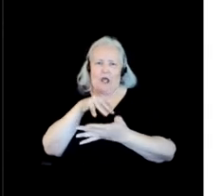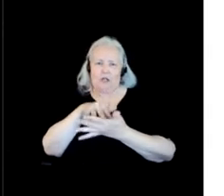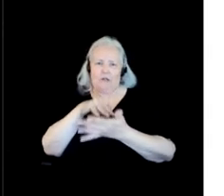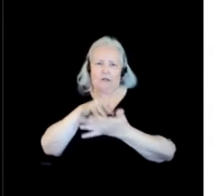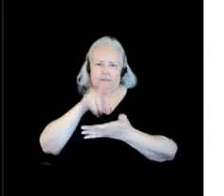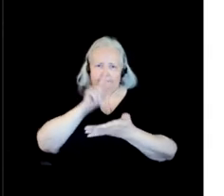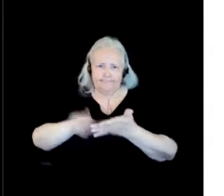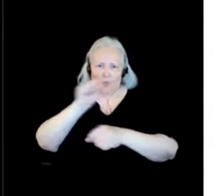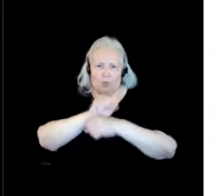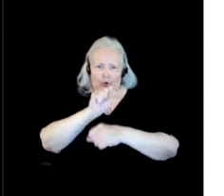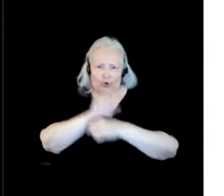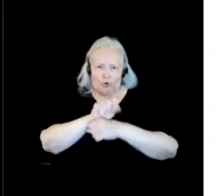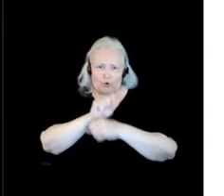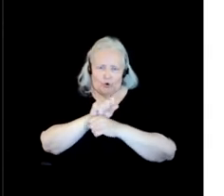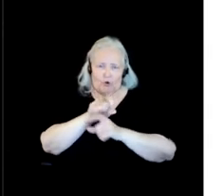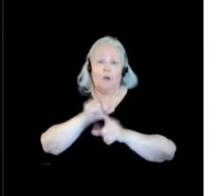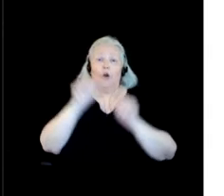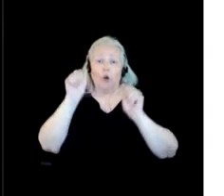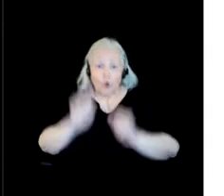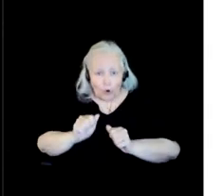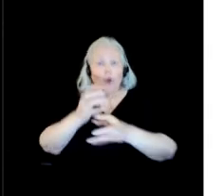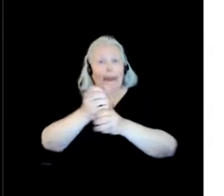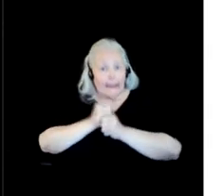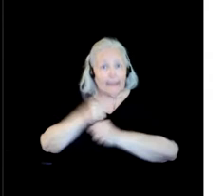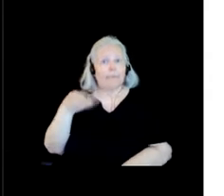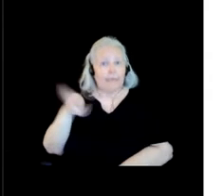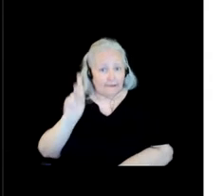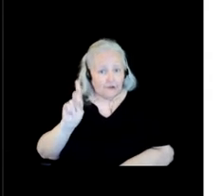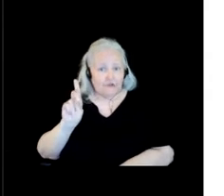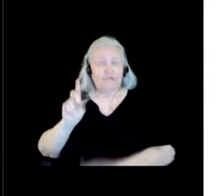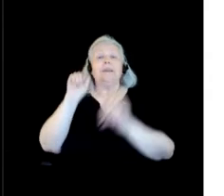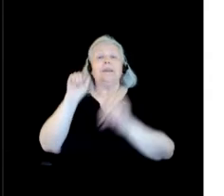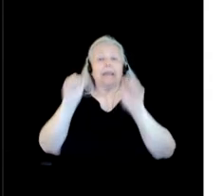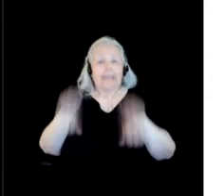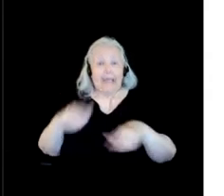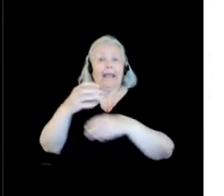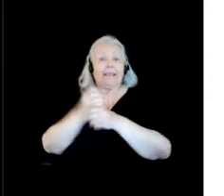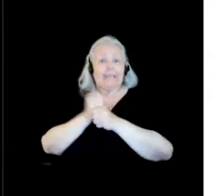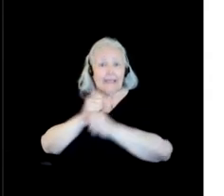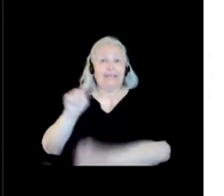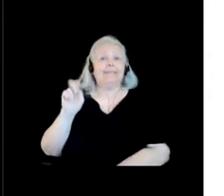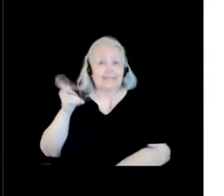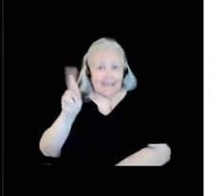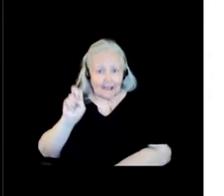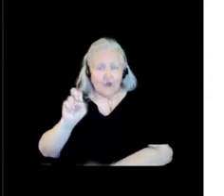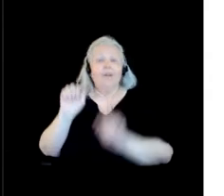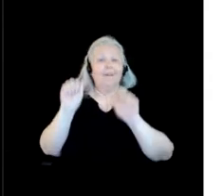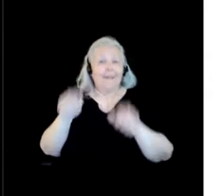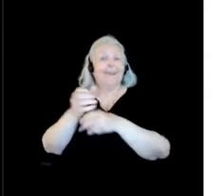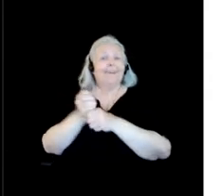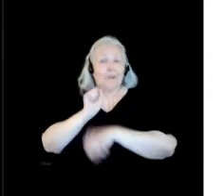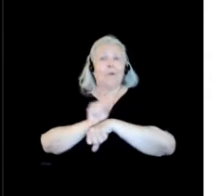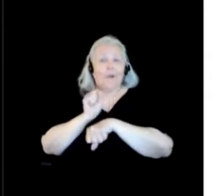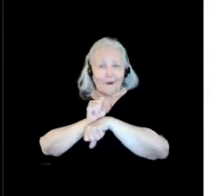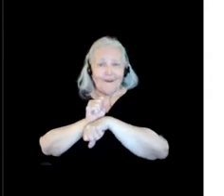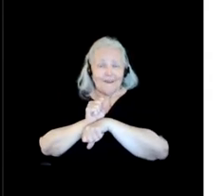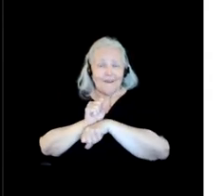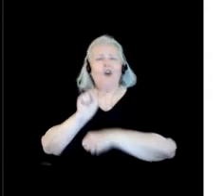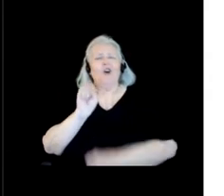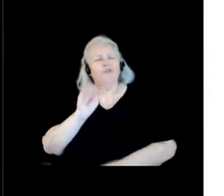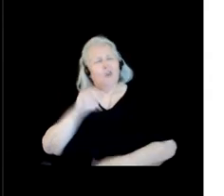get earn you a PhD, earn you tenure, get you a job. So, you know, this is very important for